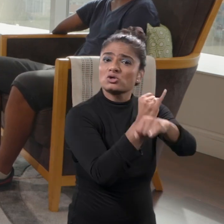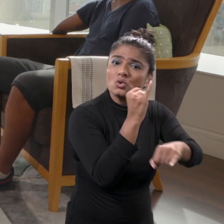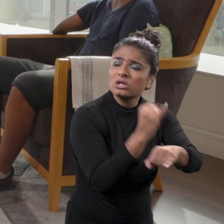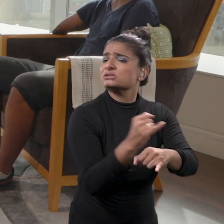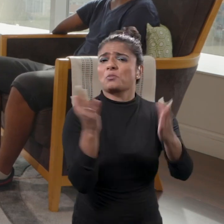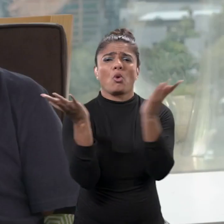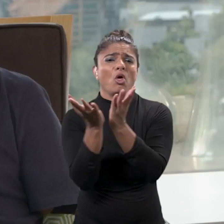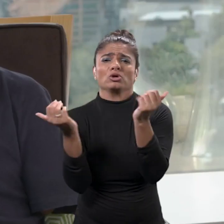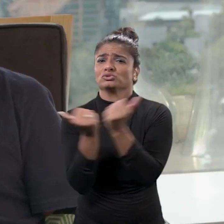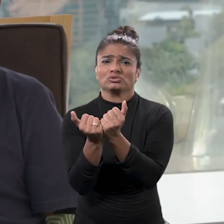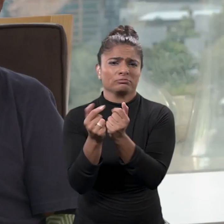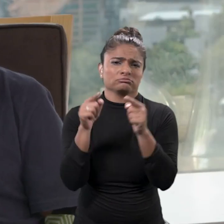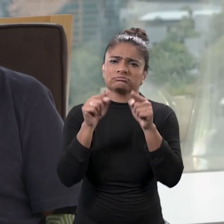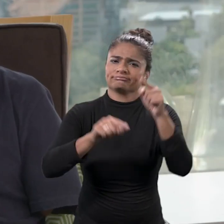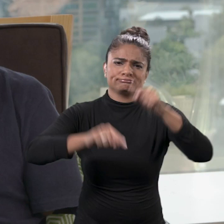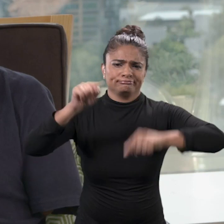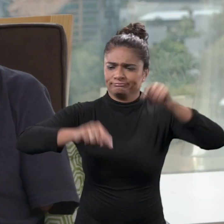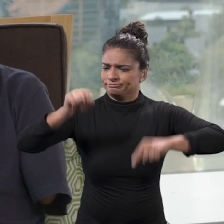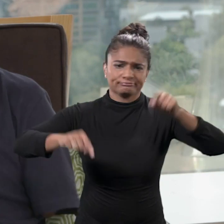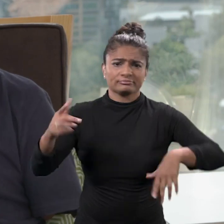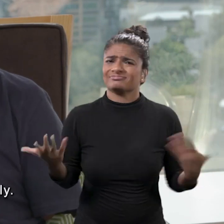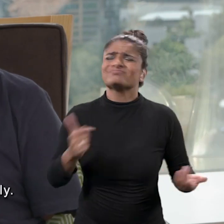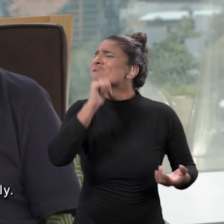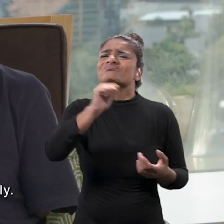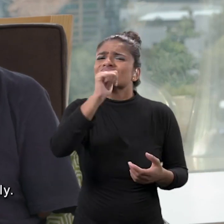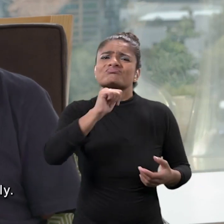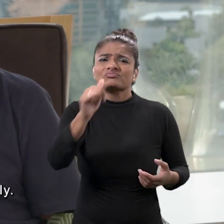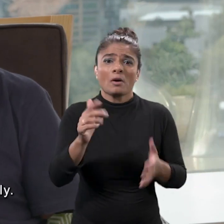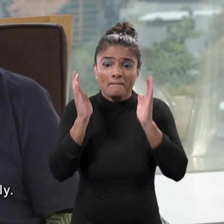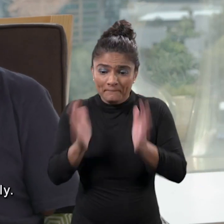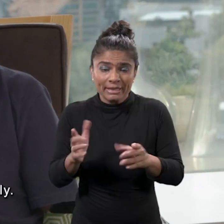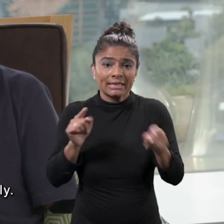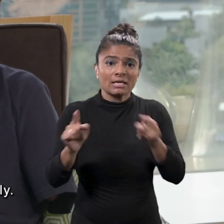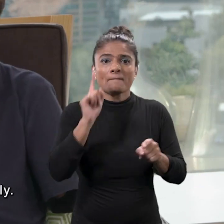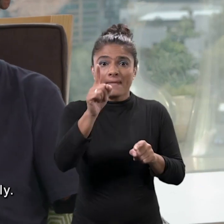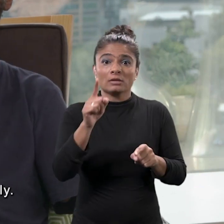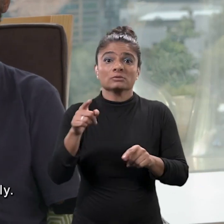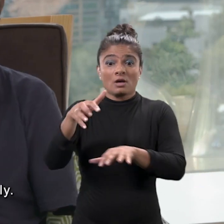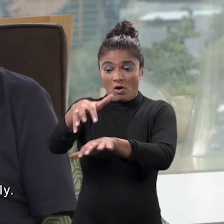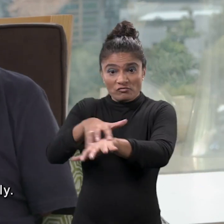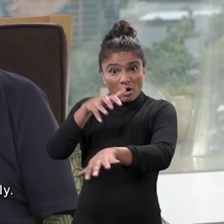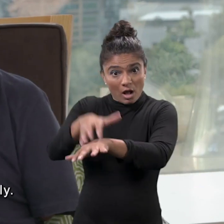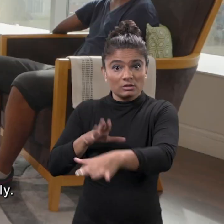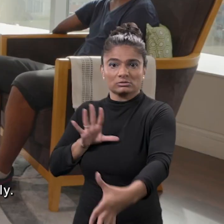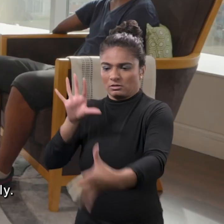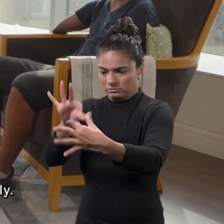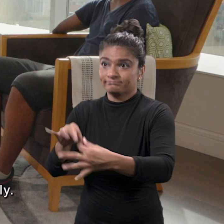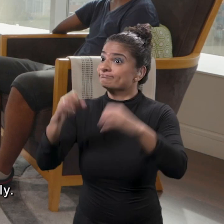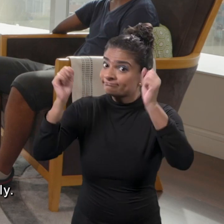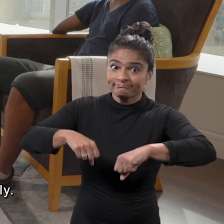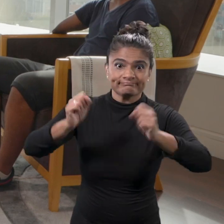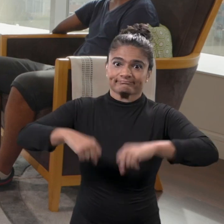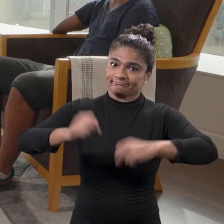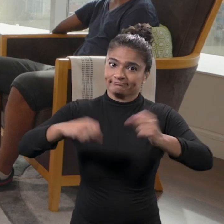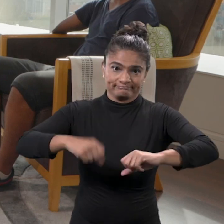Internships, learnerships, certain types of programs, even if it's not a learnership, but all types of programs regarding agriculture. So yeah,